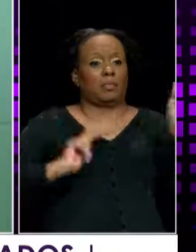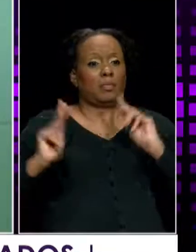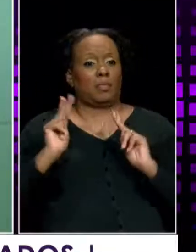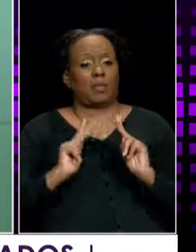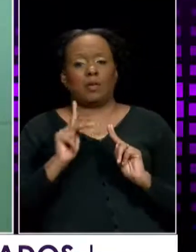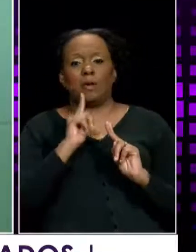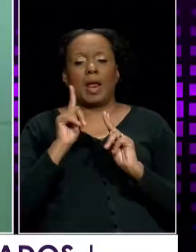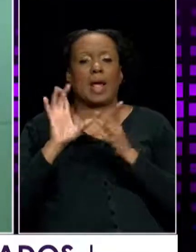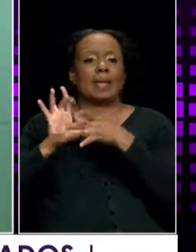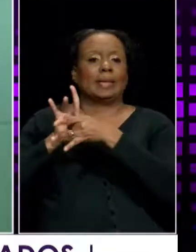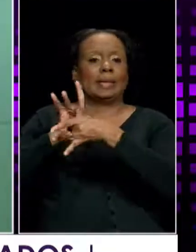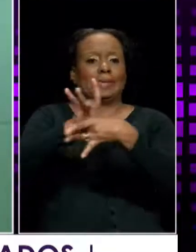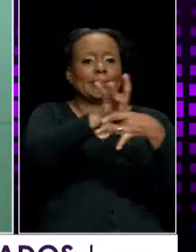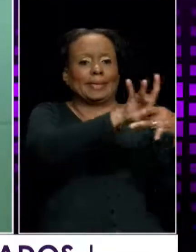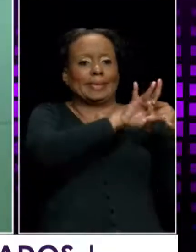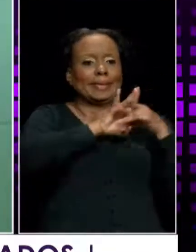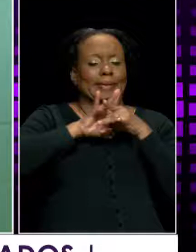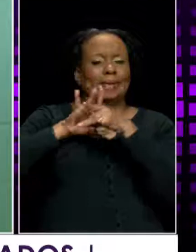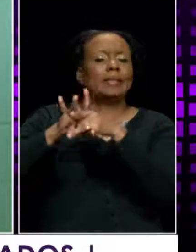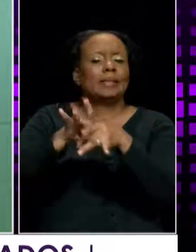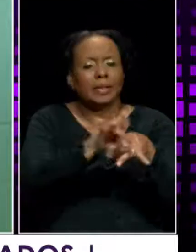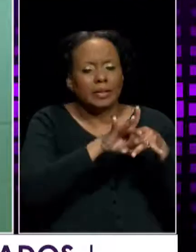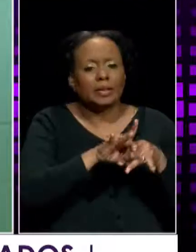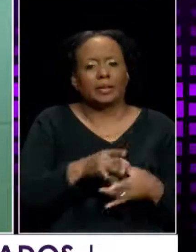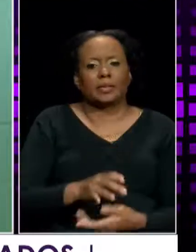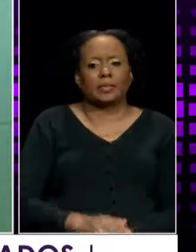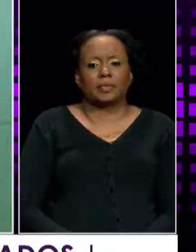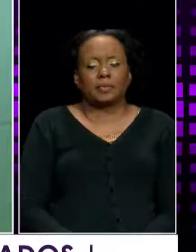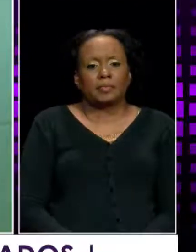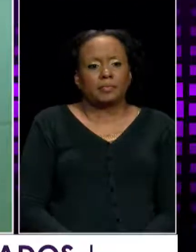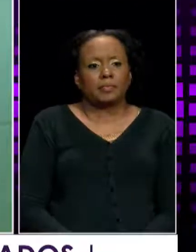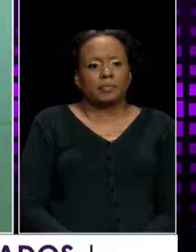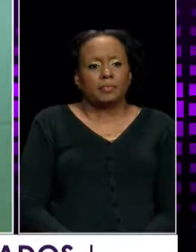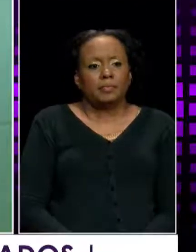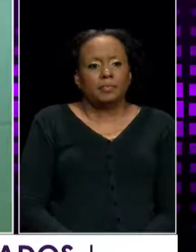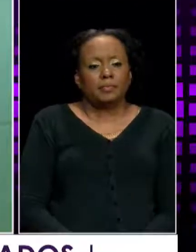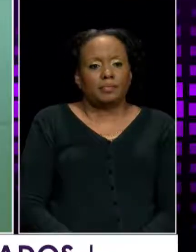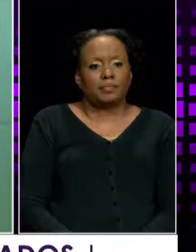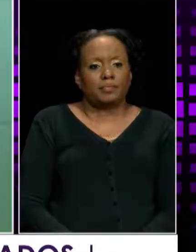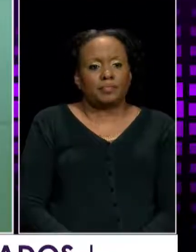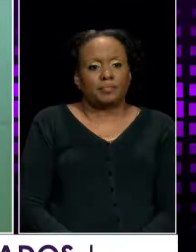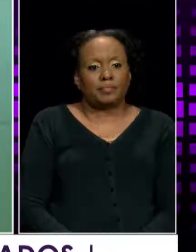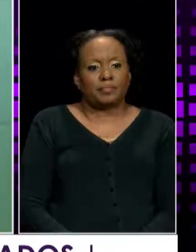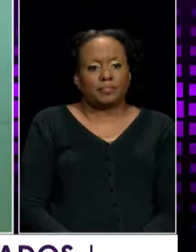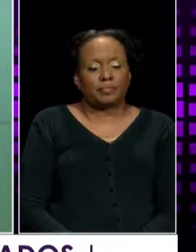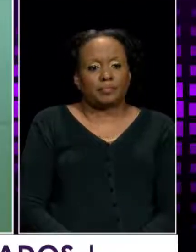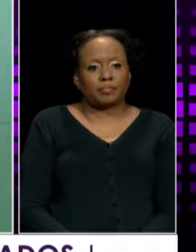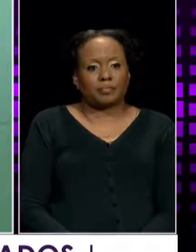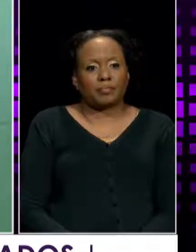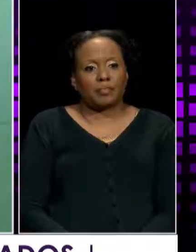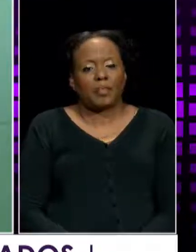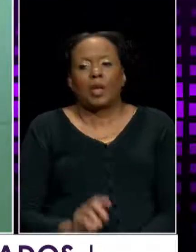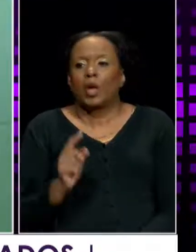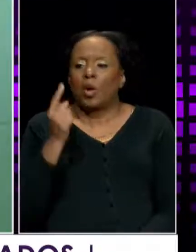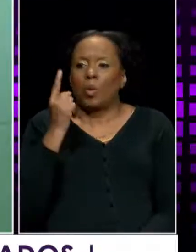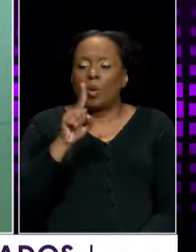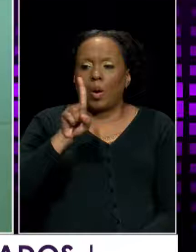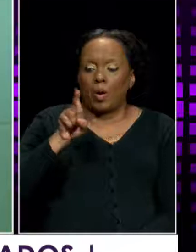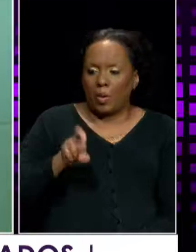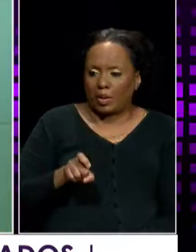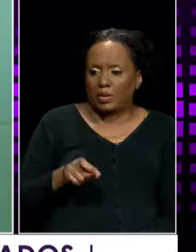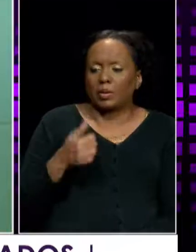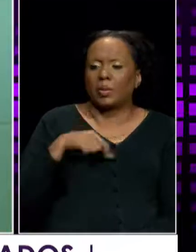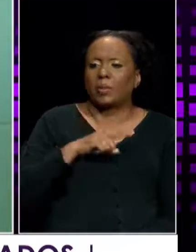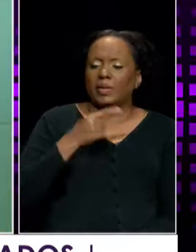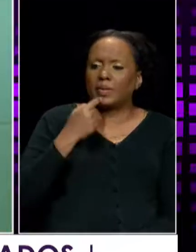is connected to this in some form or fashion. So just looking at one of the questions very quickly, we had asked, what